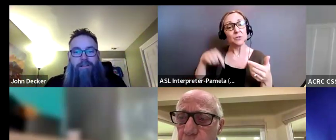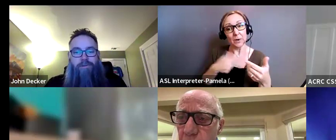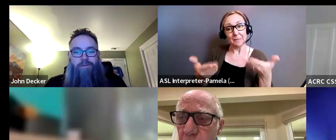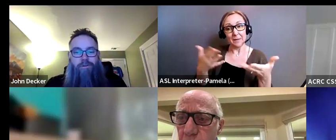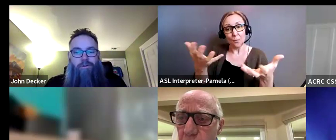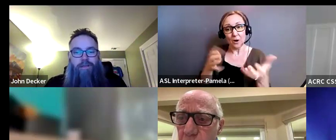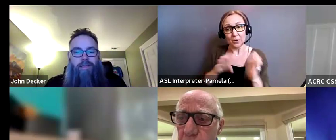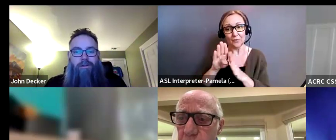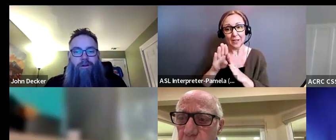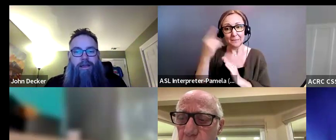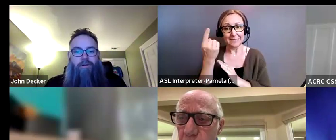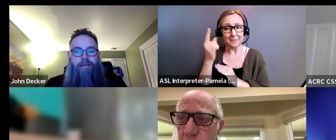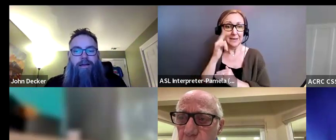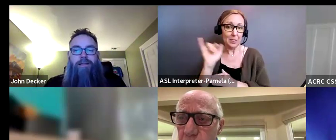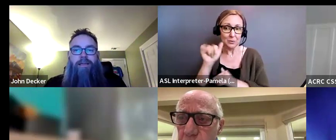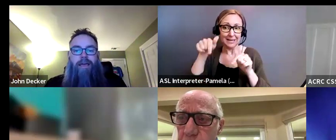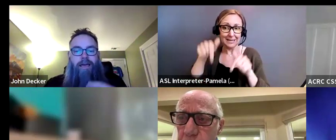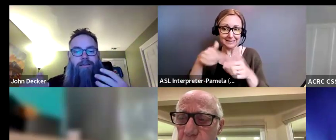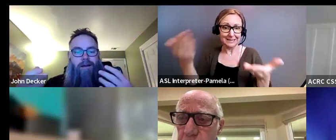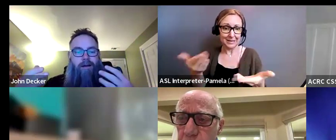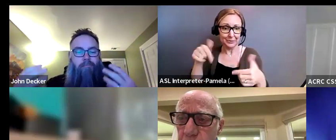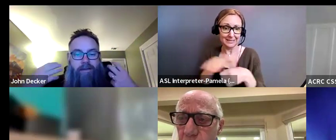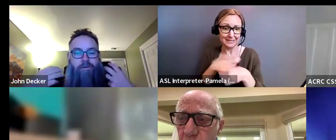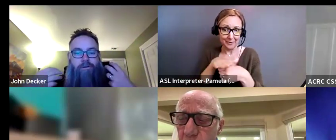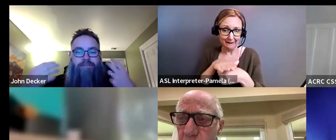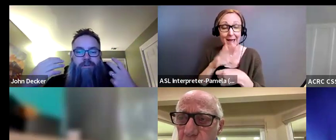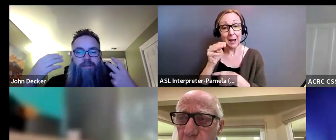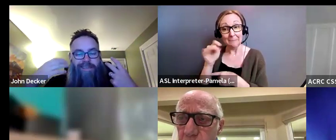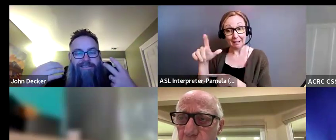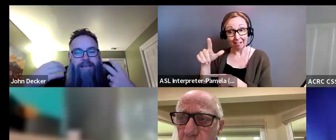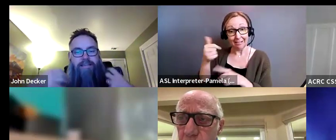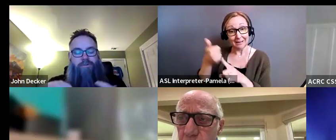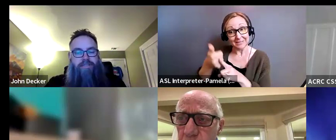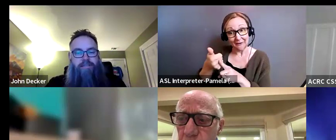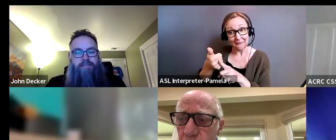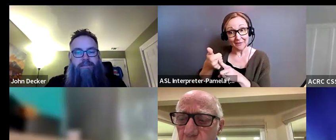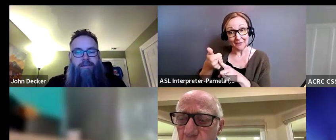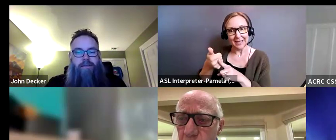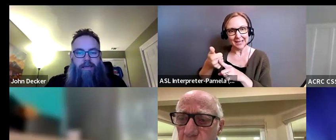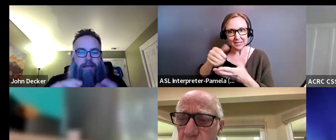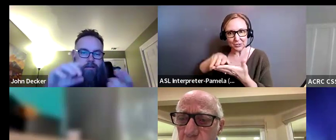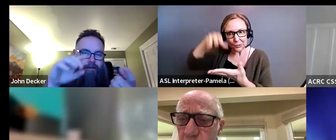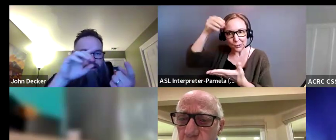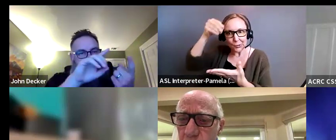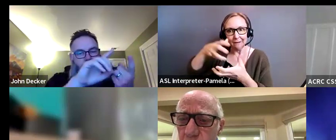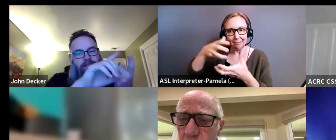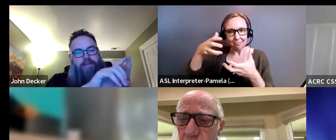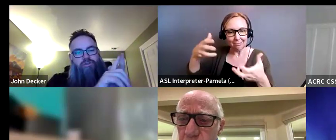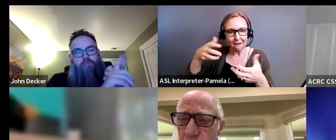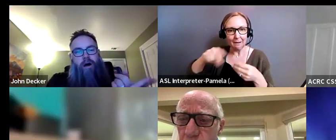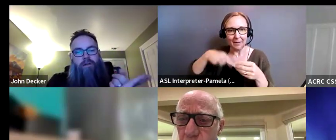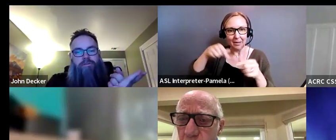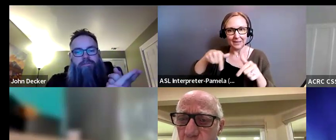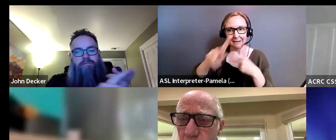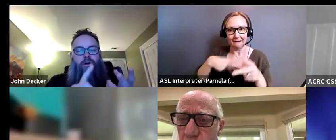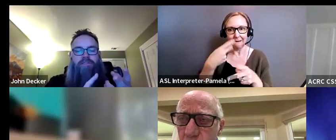to develop here locally in our area. And Michael is building his expertise in like these